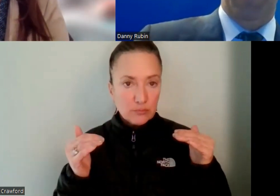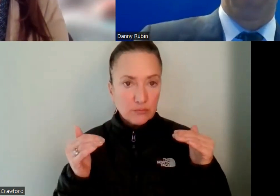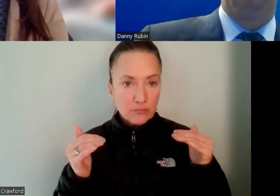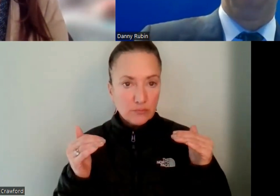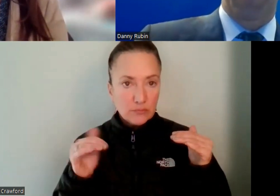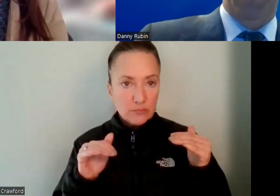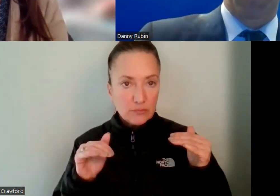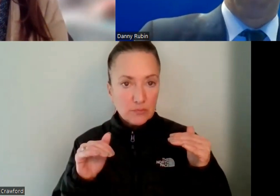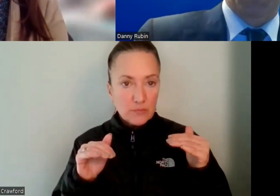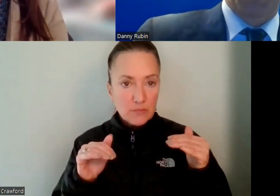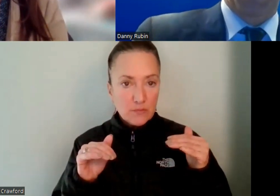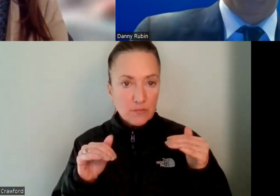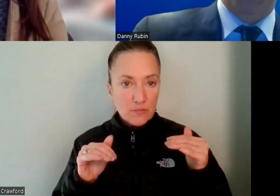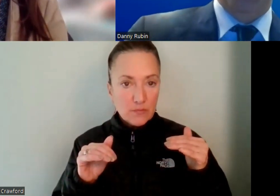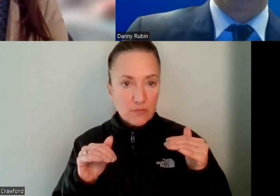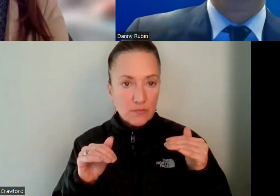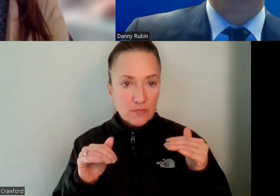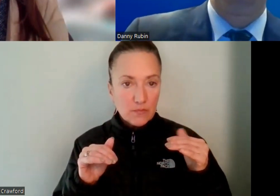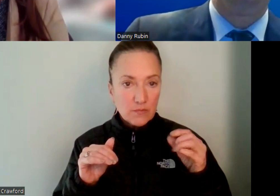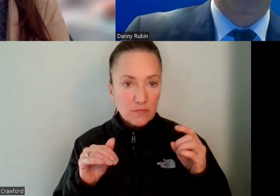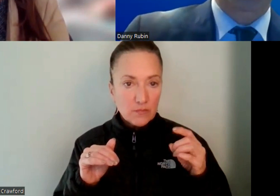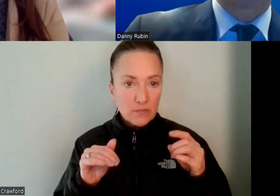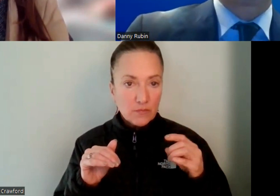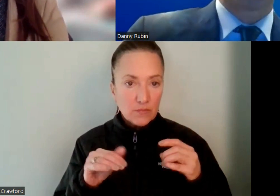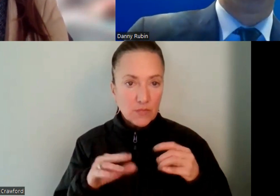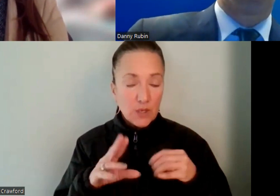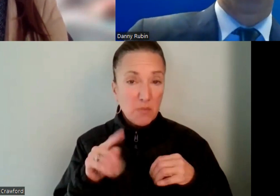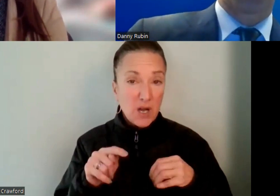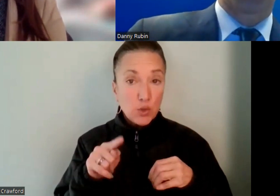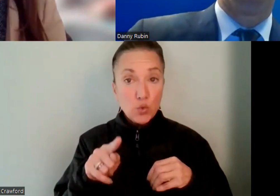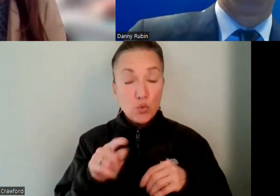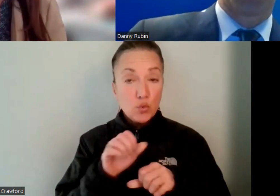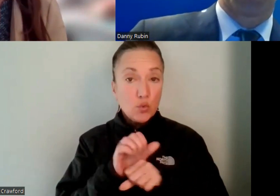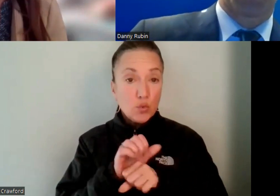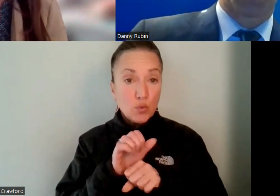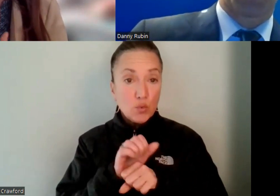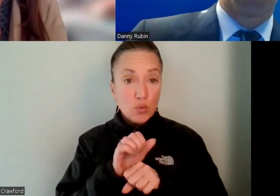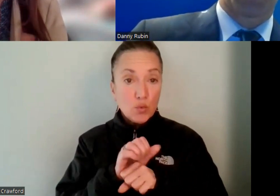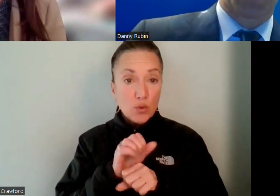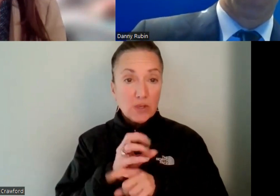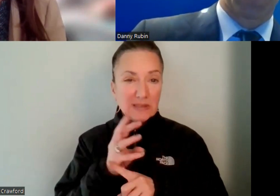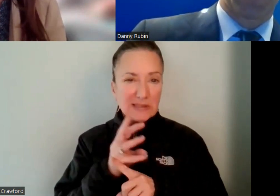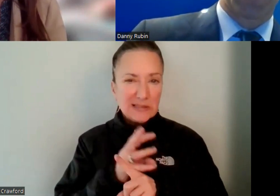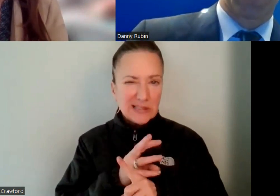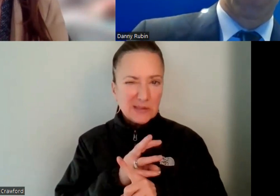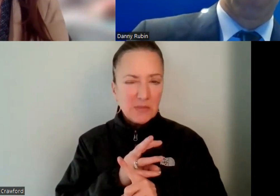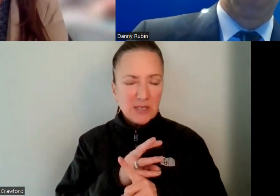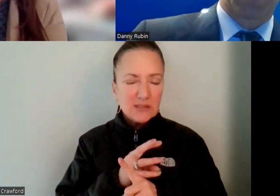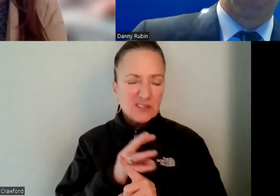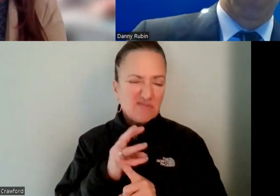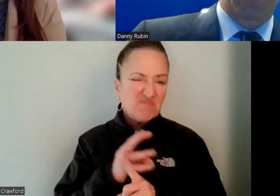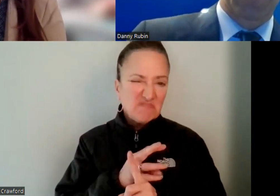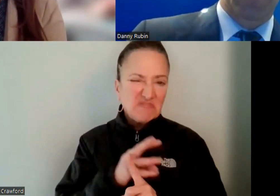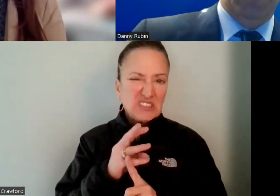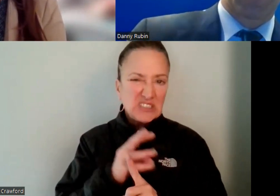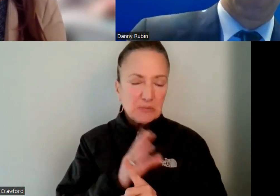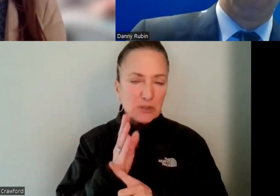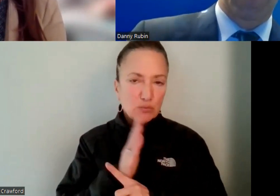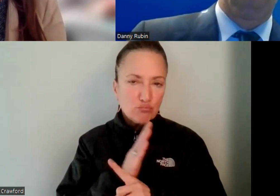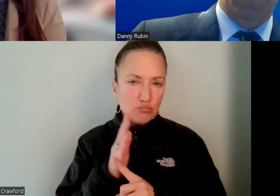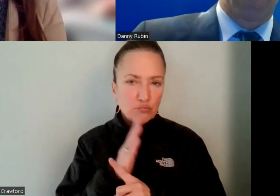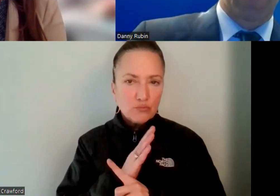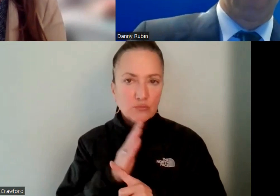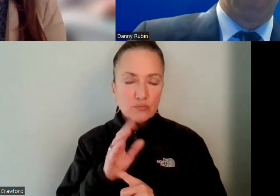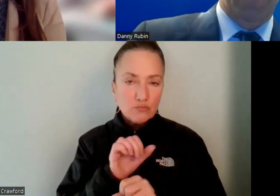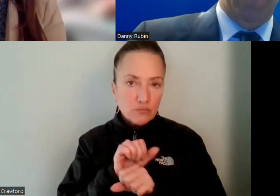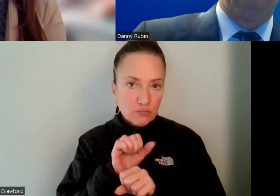But you kind of work in the field for 6 to 9 months. So 6 months, I would say 6 months.